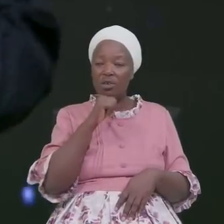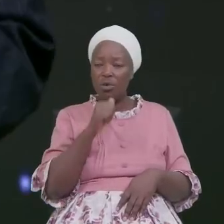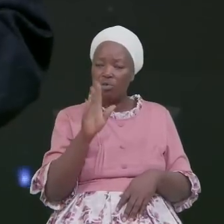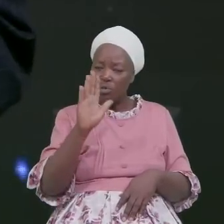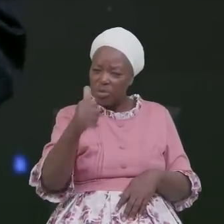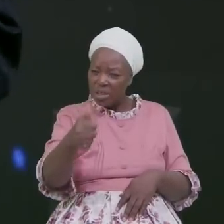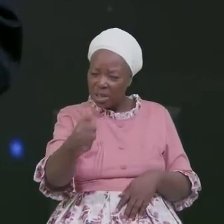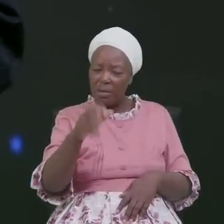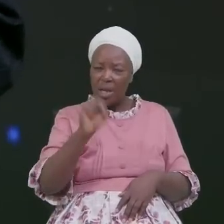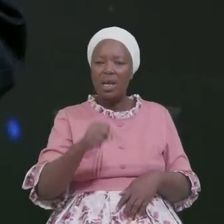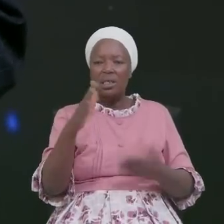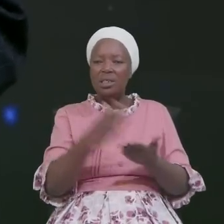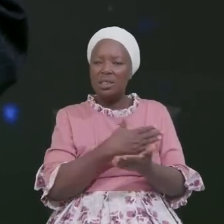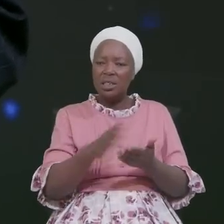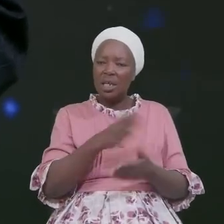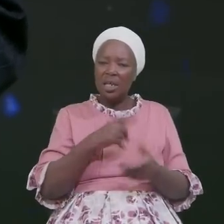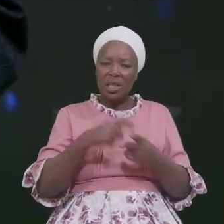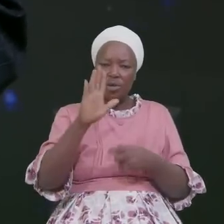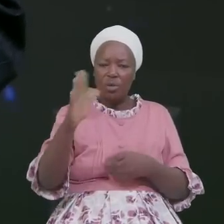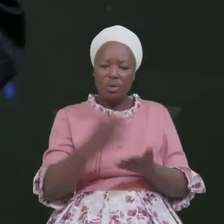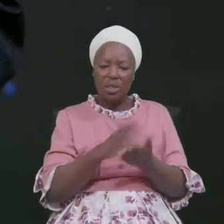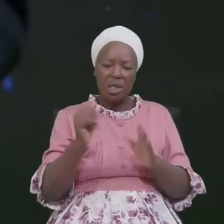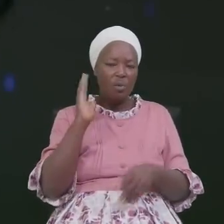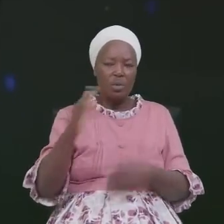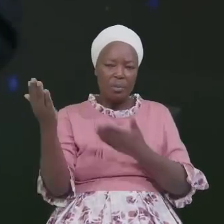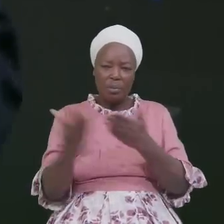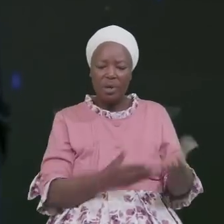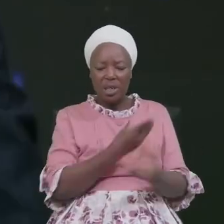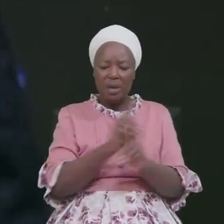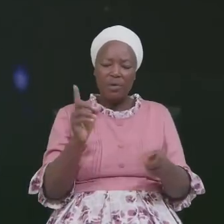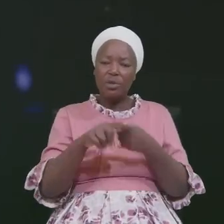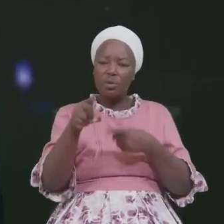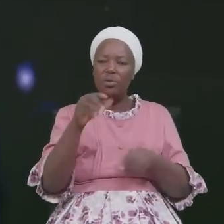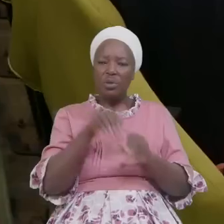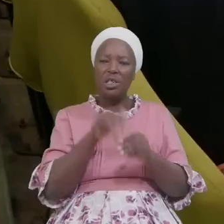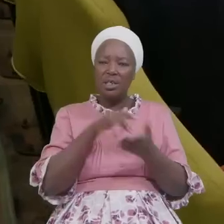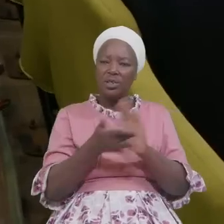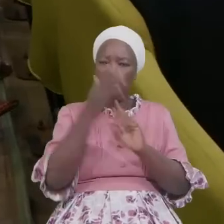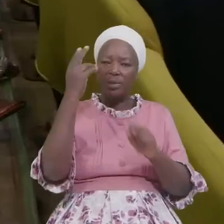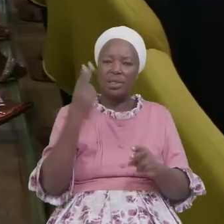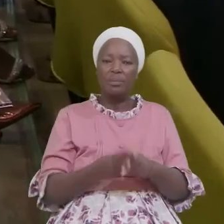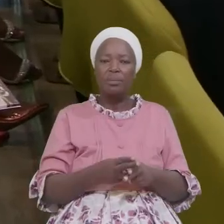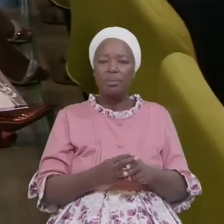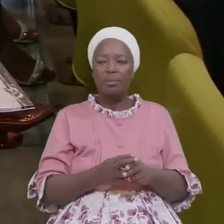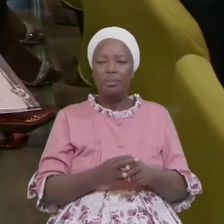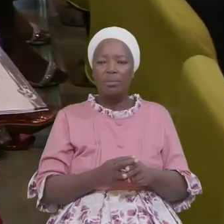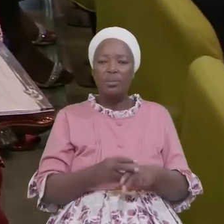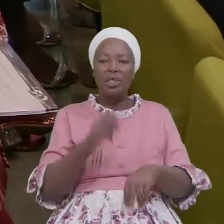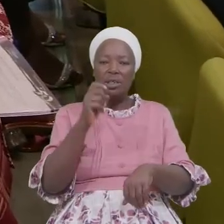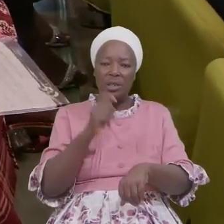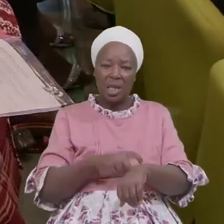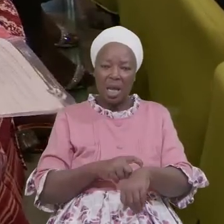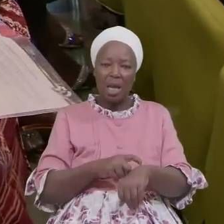sing. And your singing will bring deliverance to you in Jesus' name. Time to